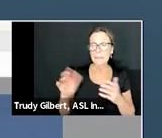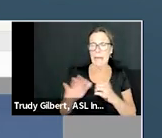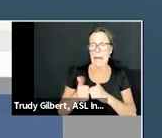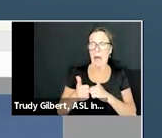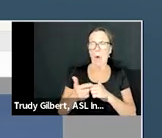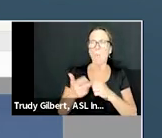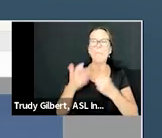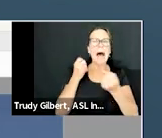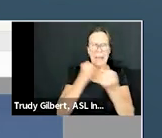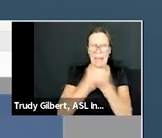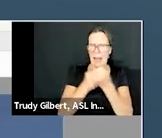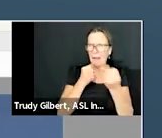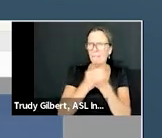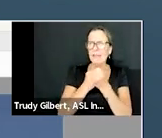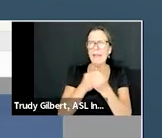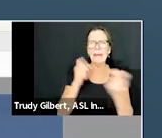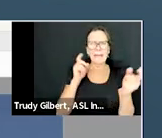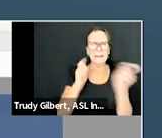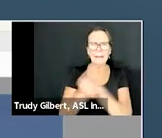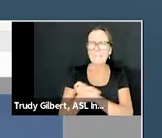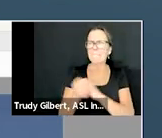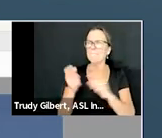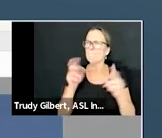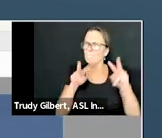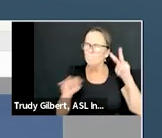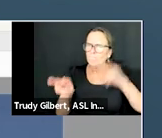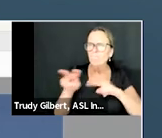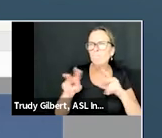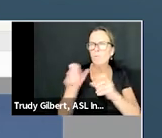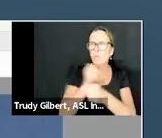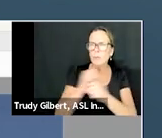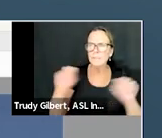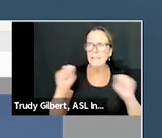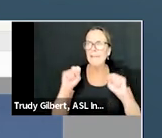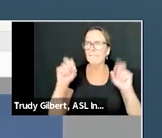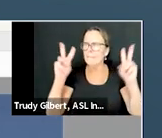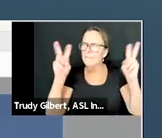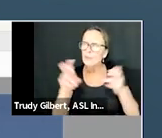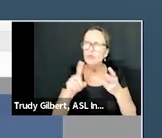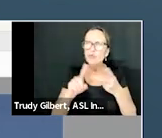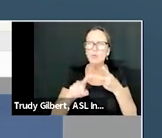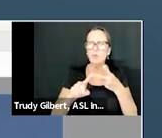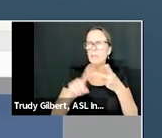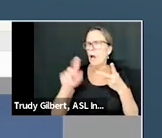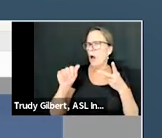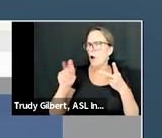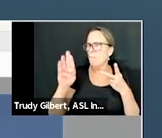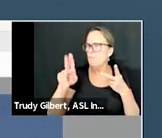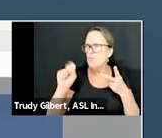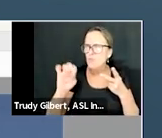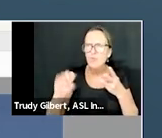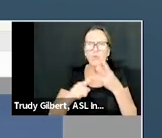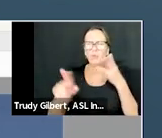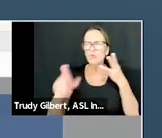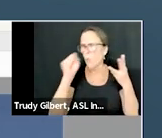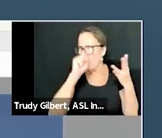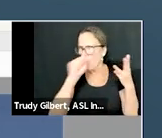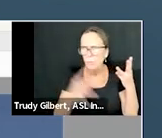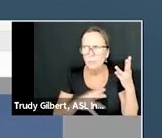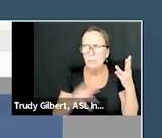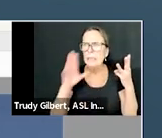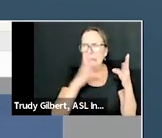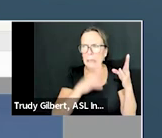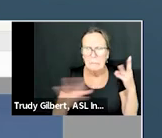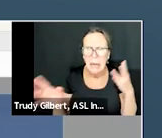advocating for and monitoring for safety issues as well as abuse and neglect. And we also do direct advocacy as